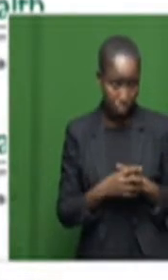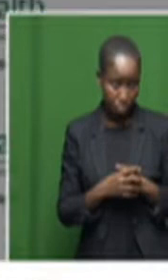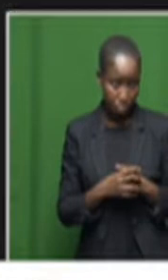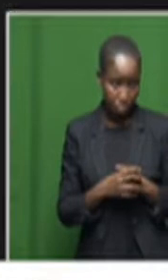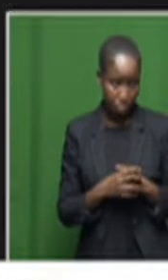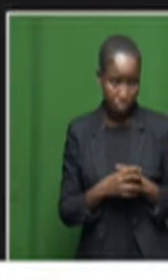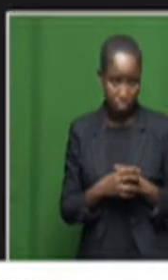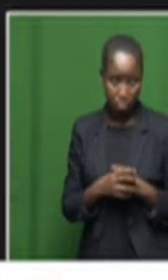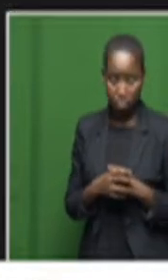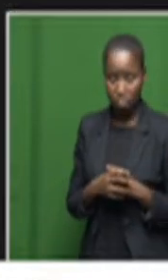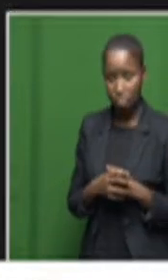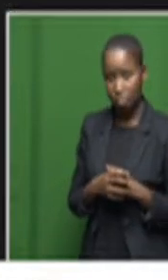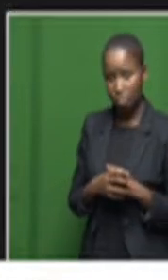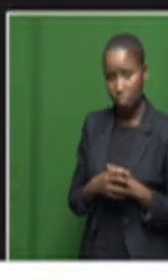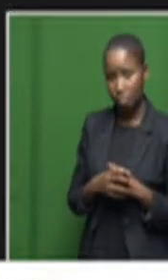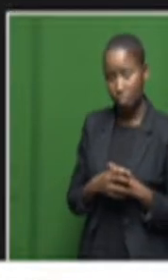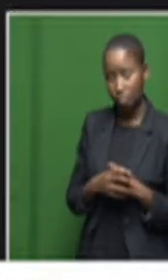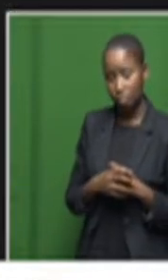Thank you,